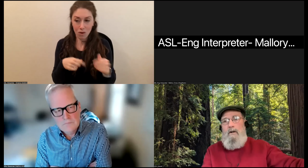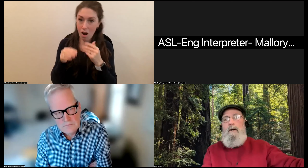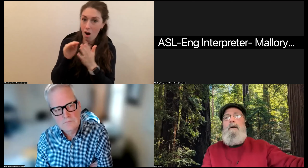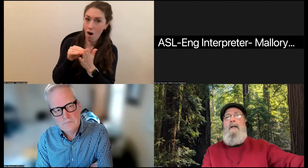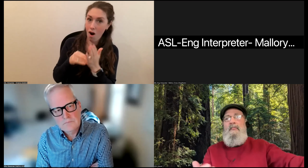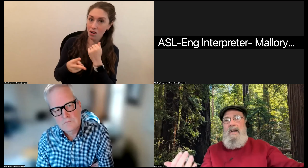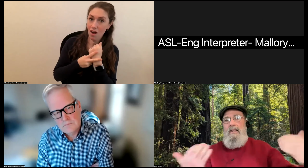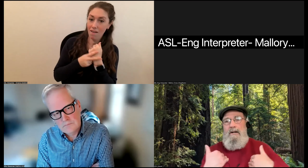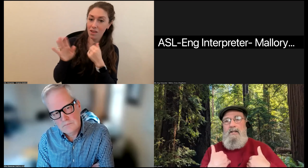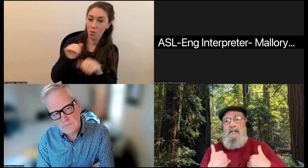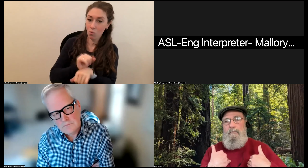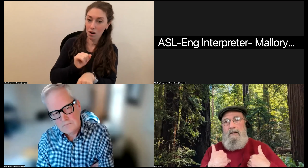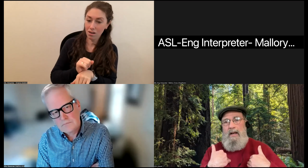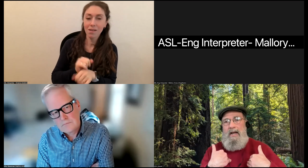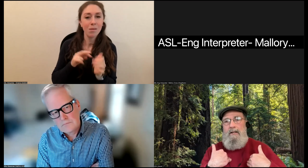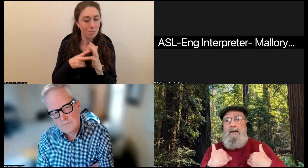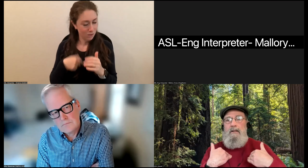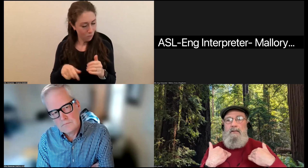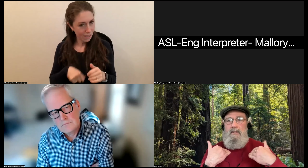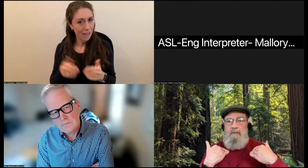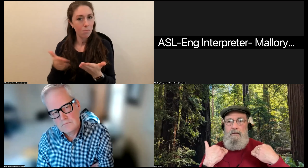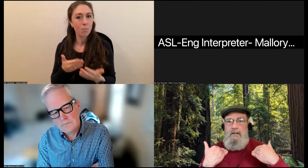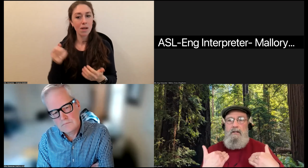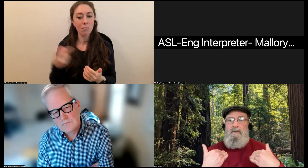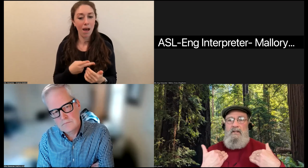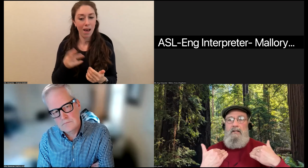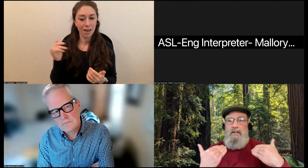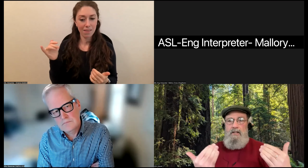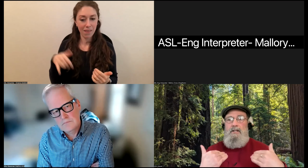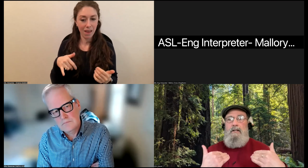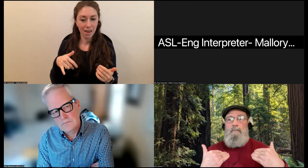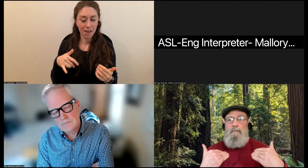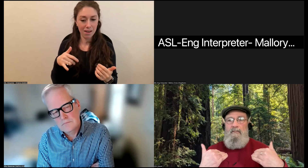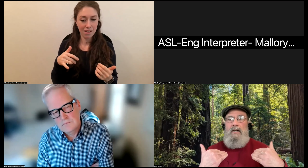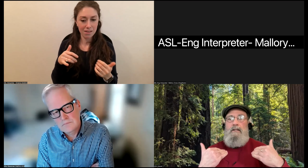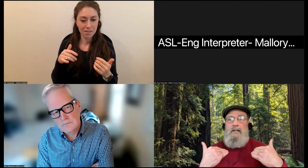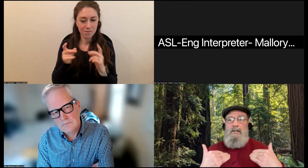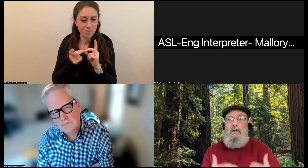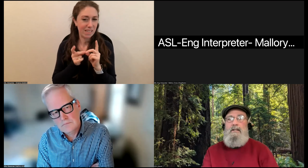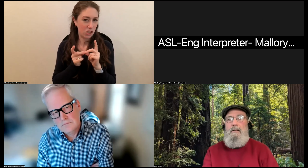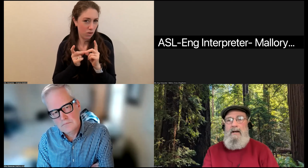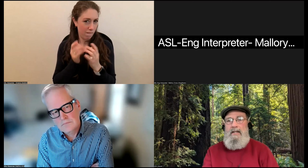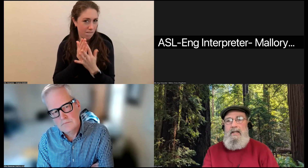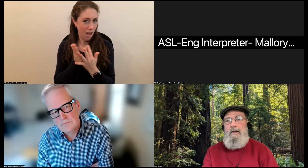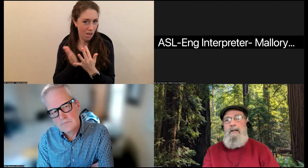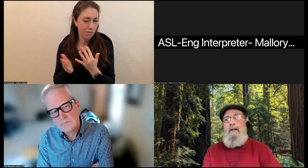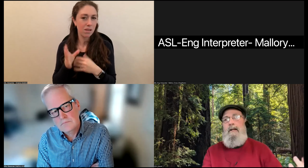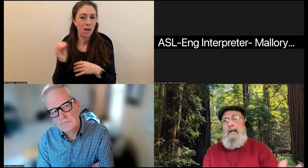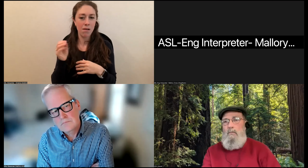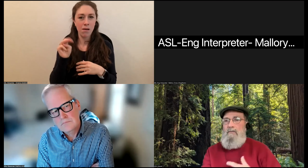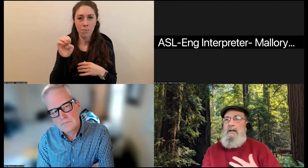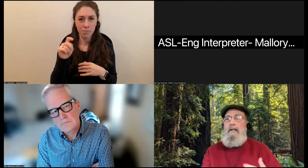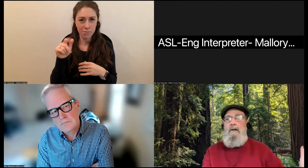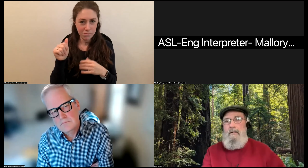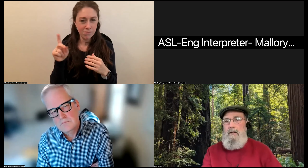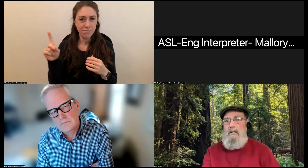work. That allows us to bring back the video, the digital files, as well as the metadata, and